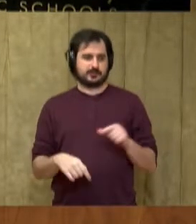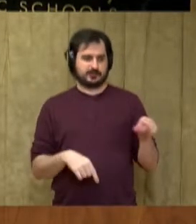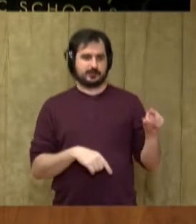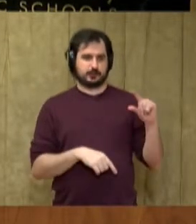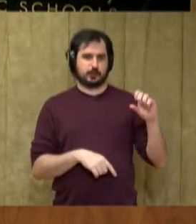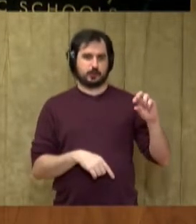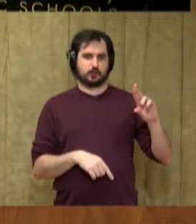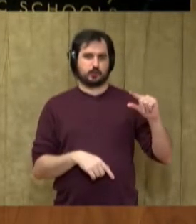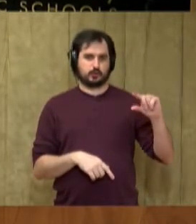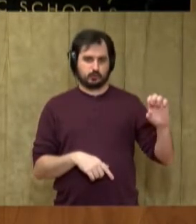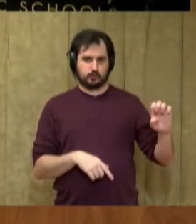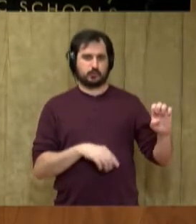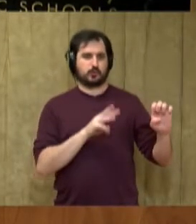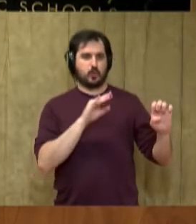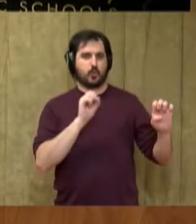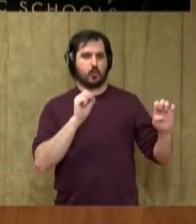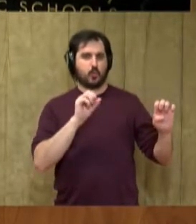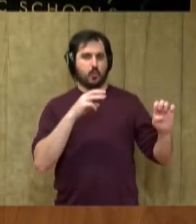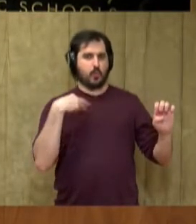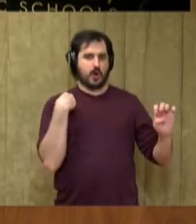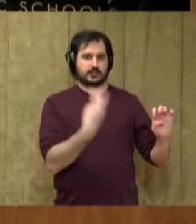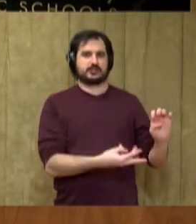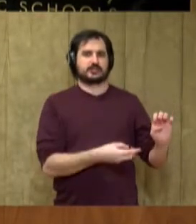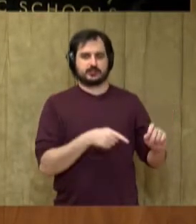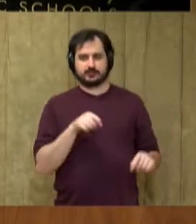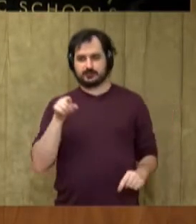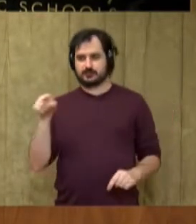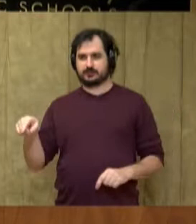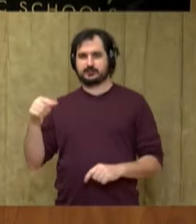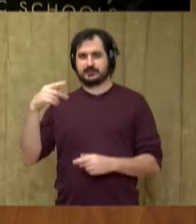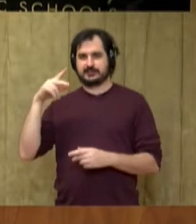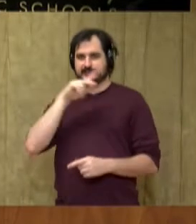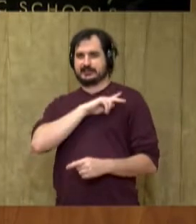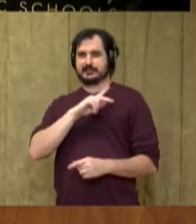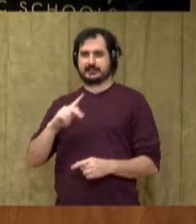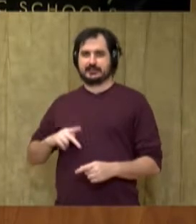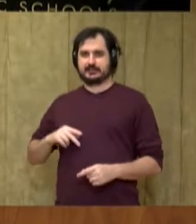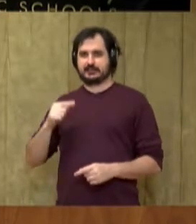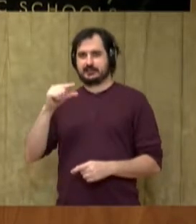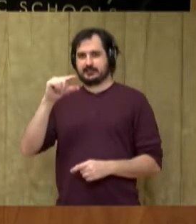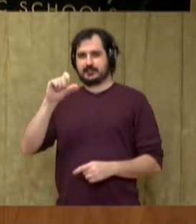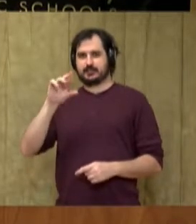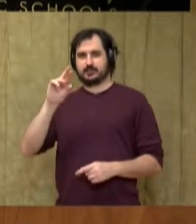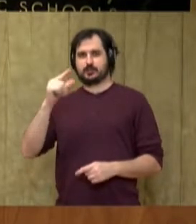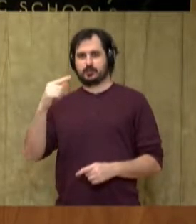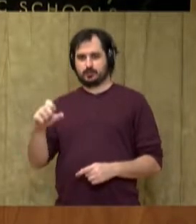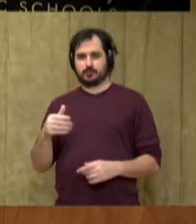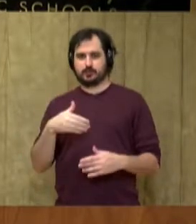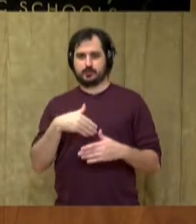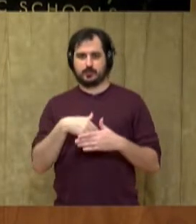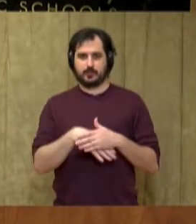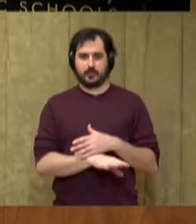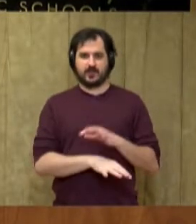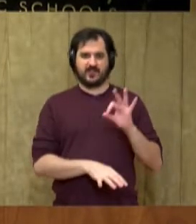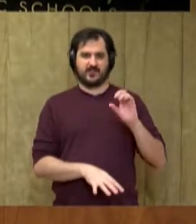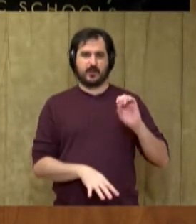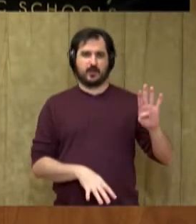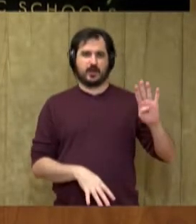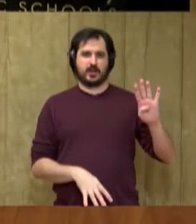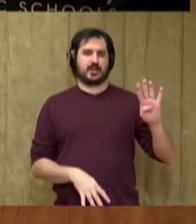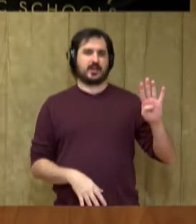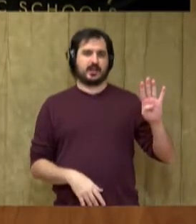and he was born February 22nd, 1732. He died December